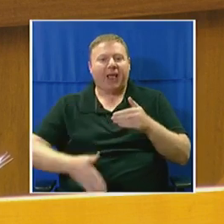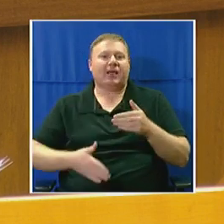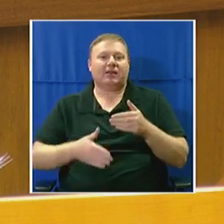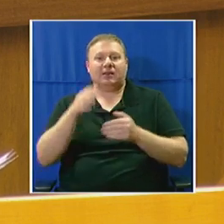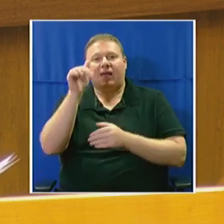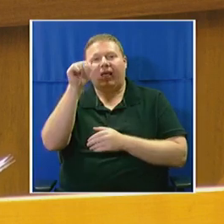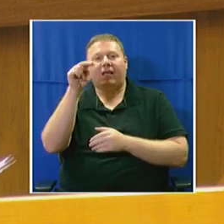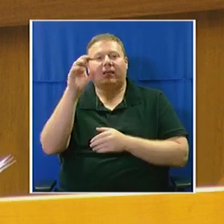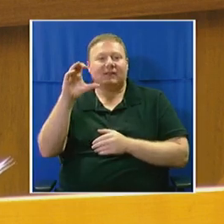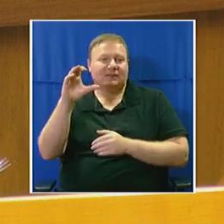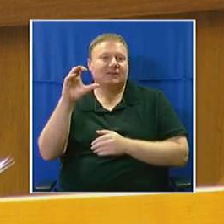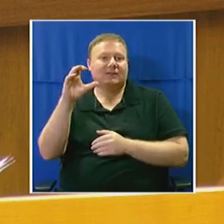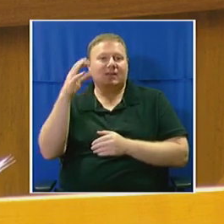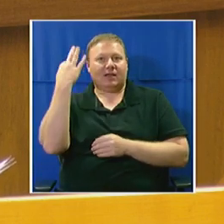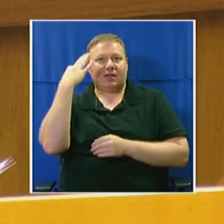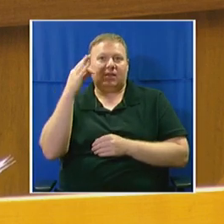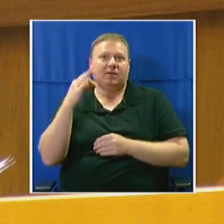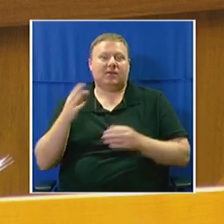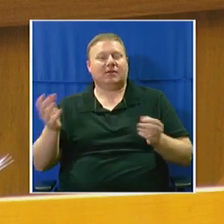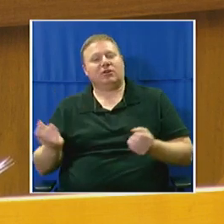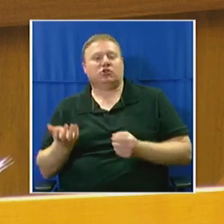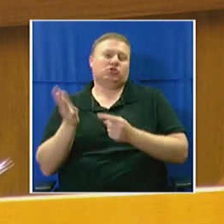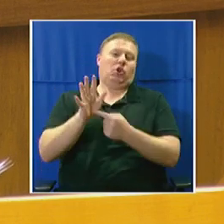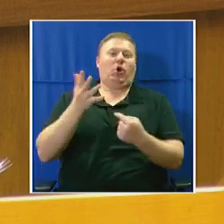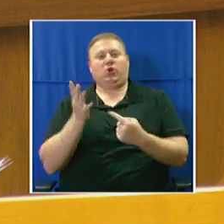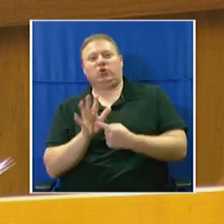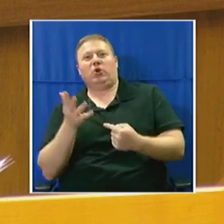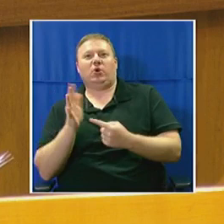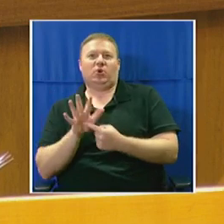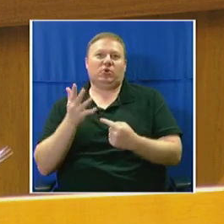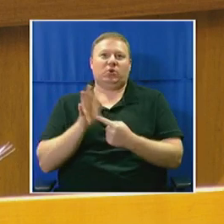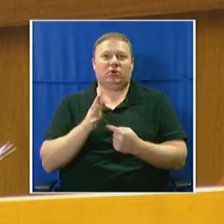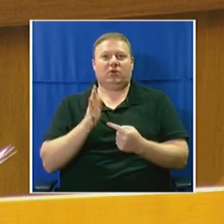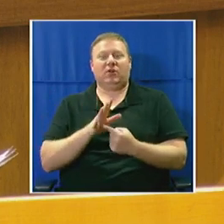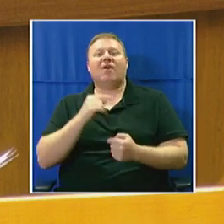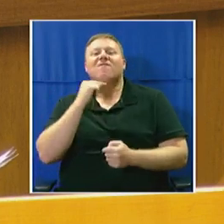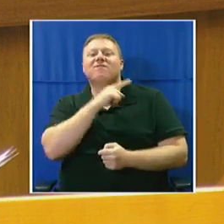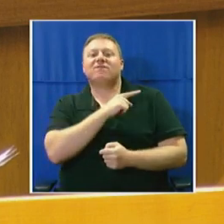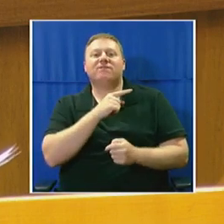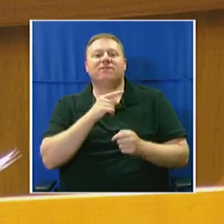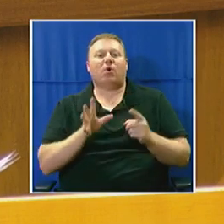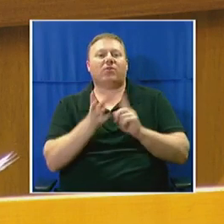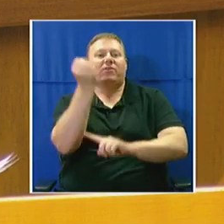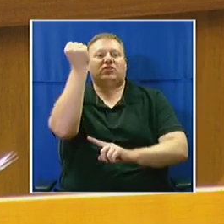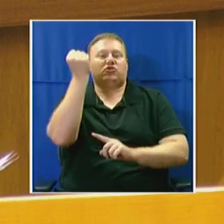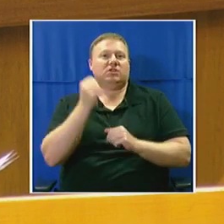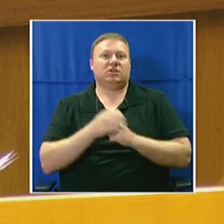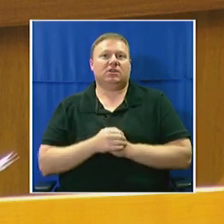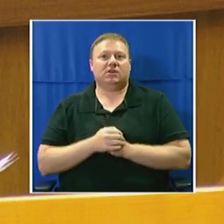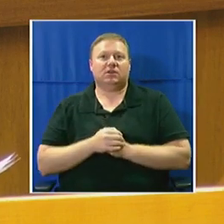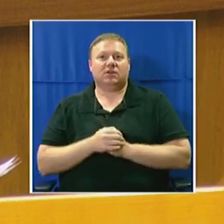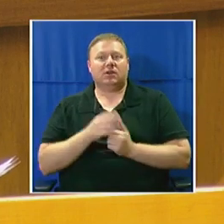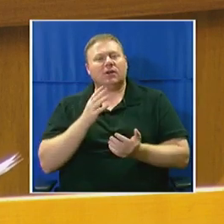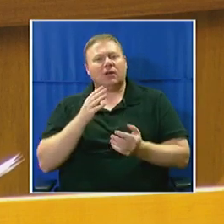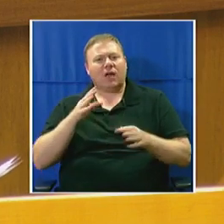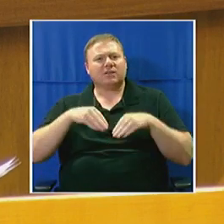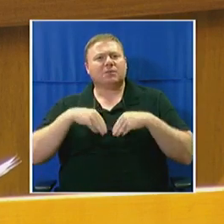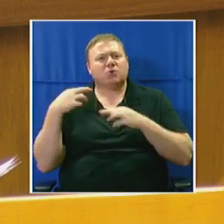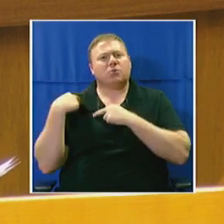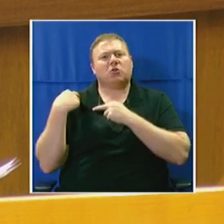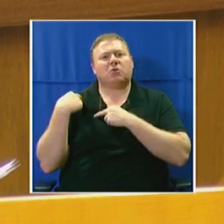government flaunting and parading as they claim false victories they must be held accountable